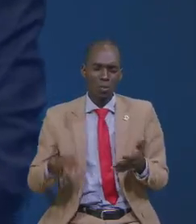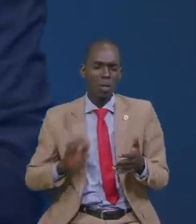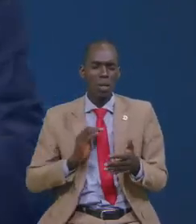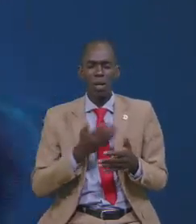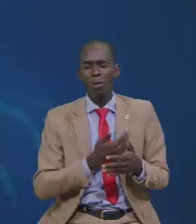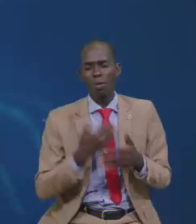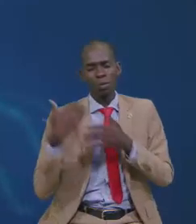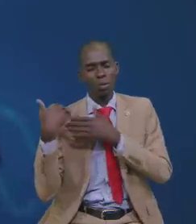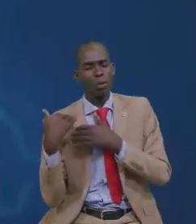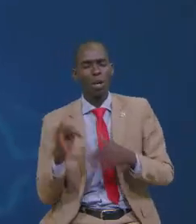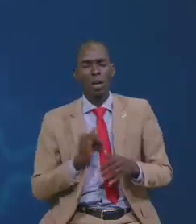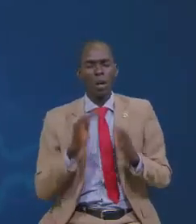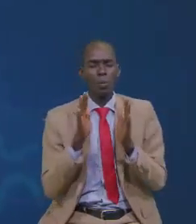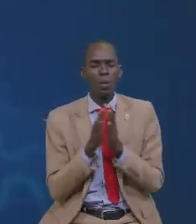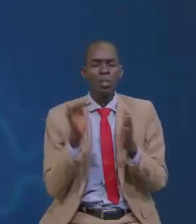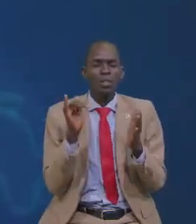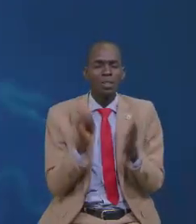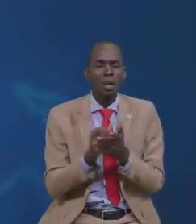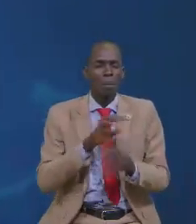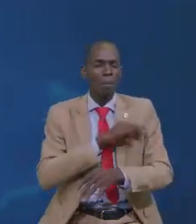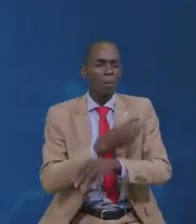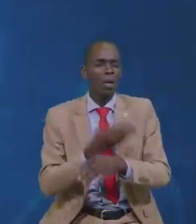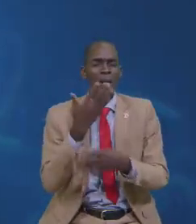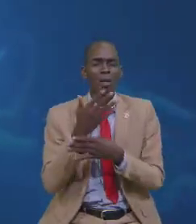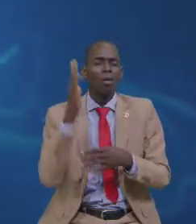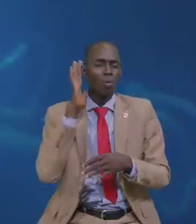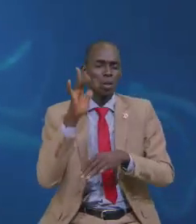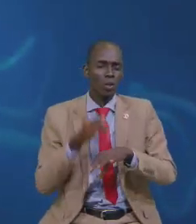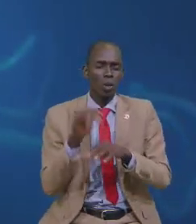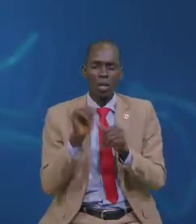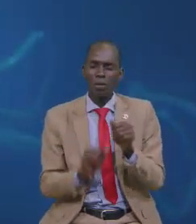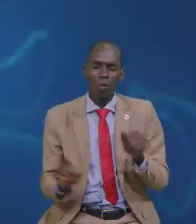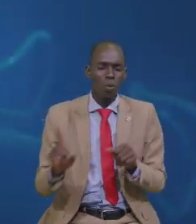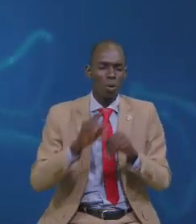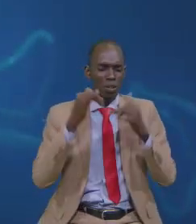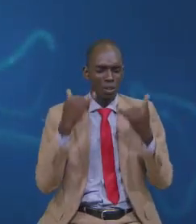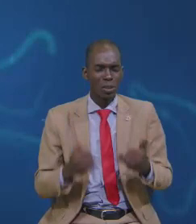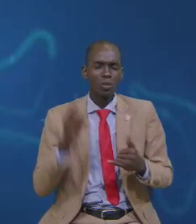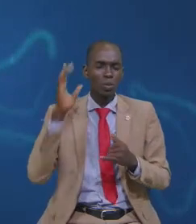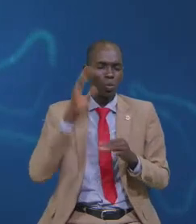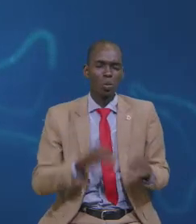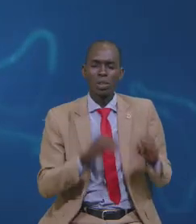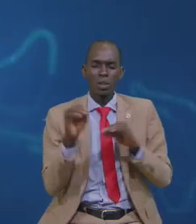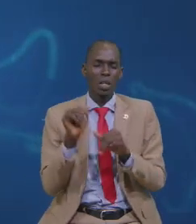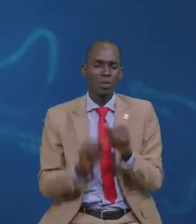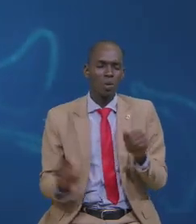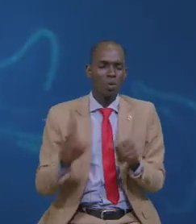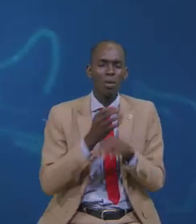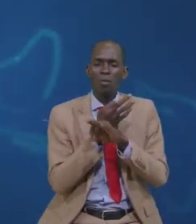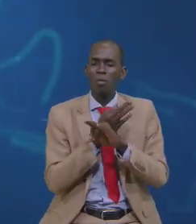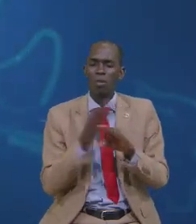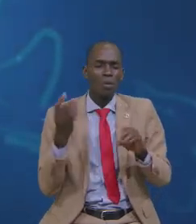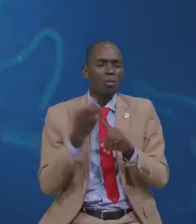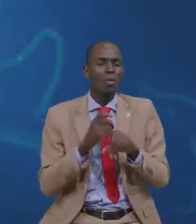pray that mighty hand will touch everyone now. You set everyone free from every kind